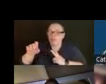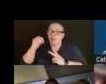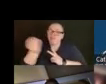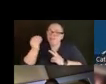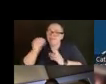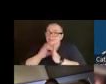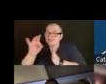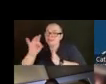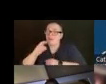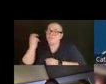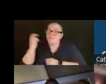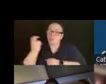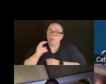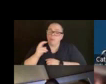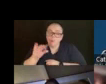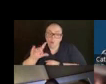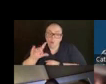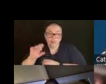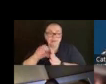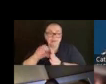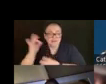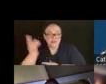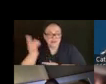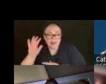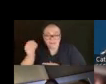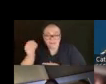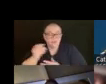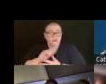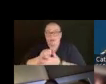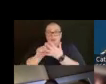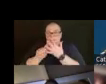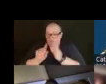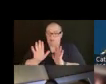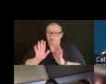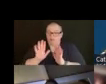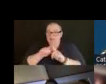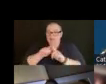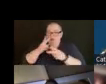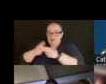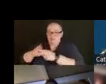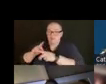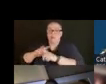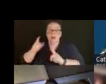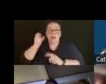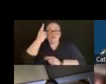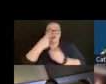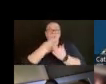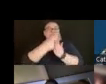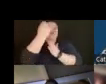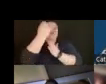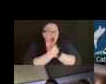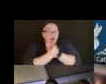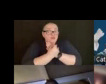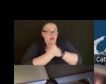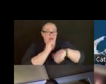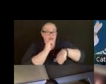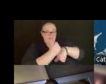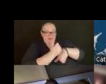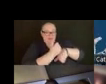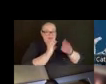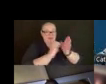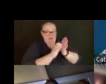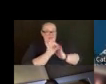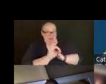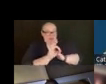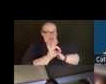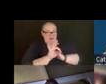mobile Section 8. It should not be confused with project-based Section 8, which is a Section